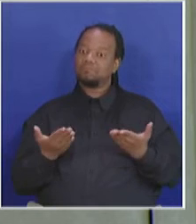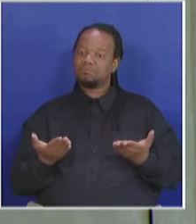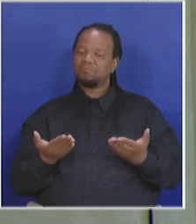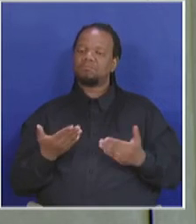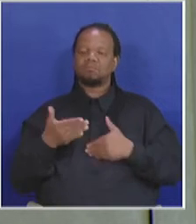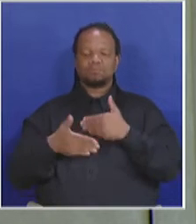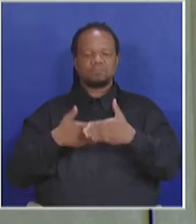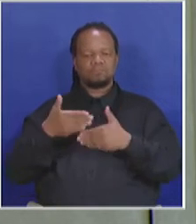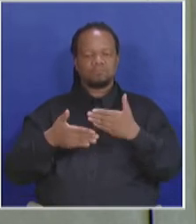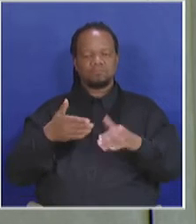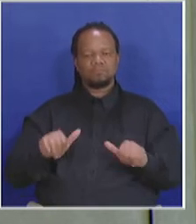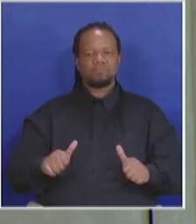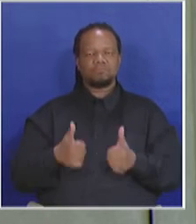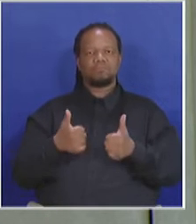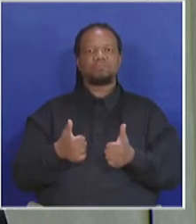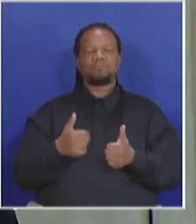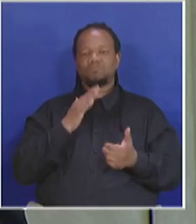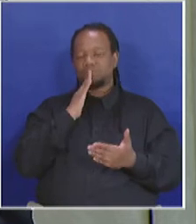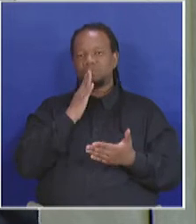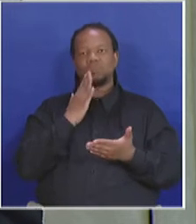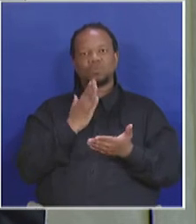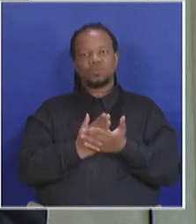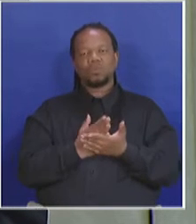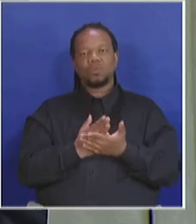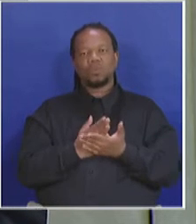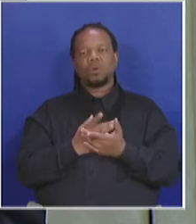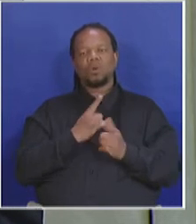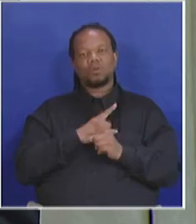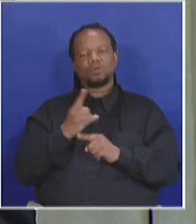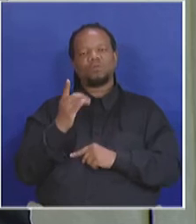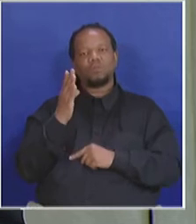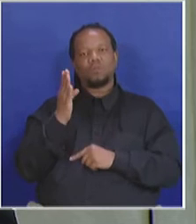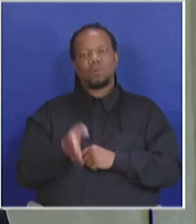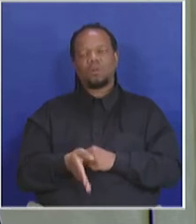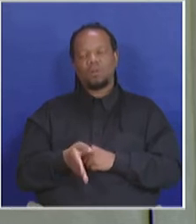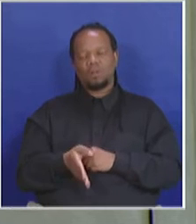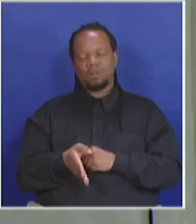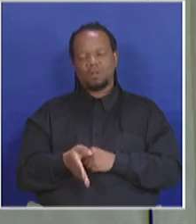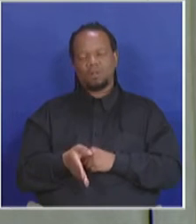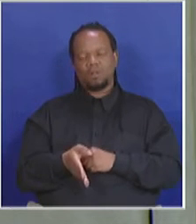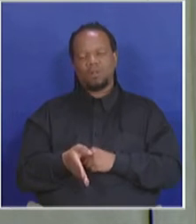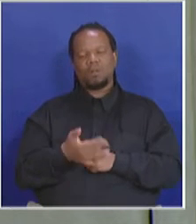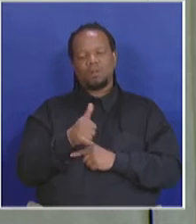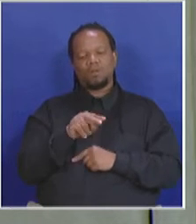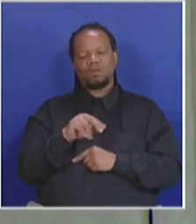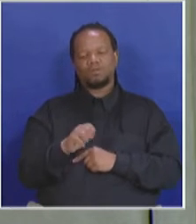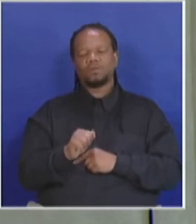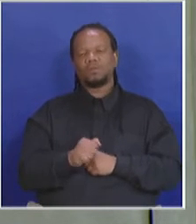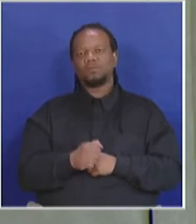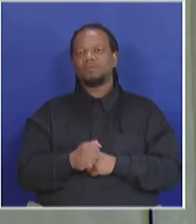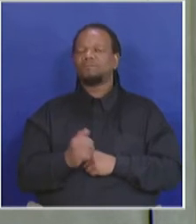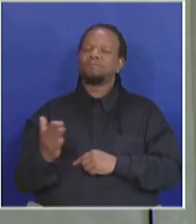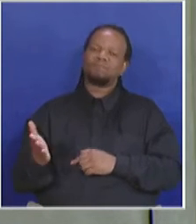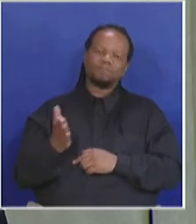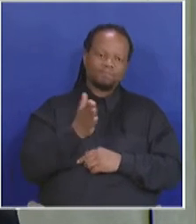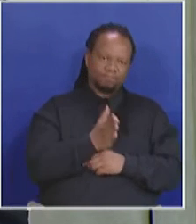that regard. And we are certain that we'll achieve our objective as the NC government. In terms of the